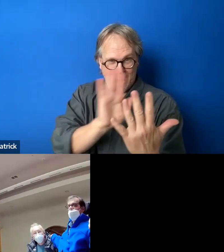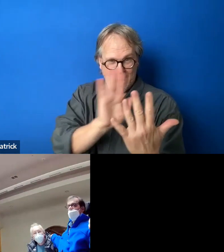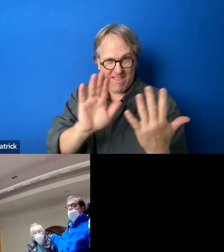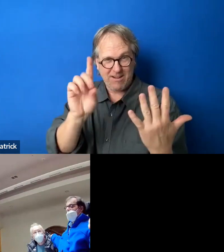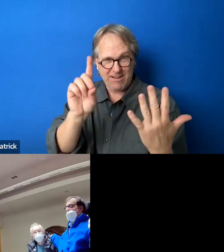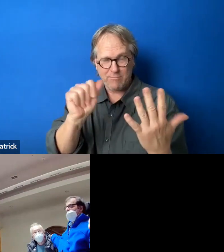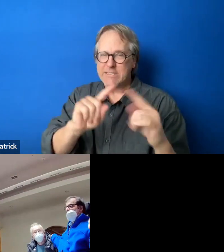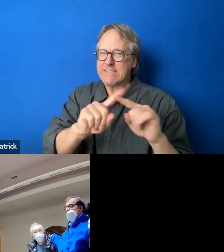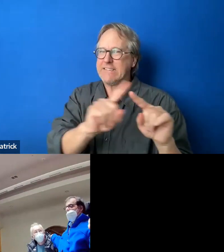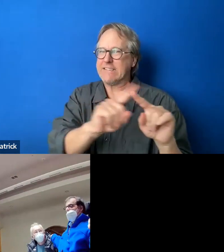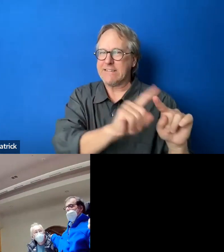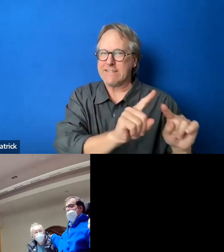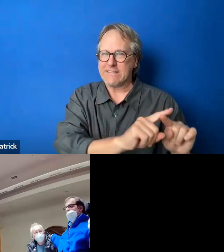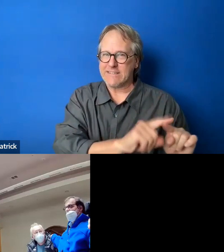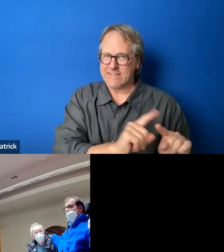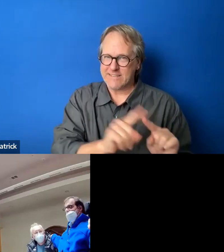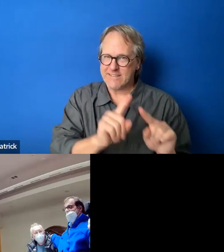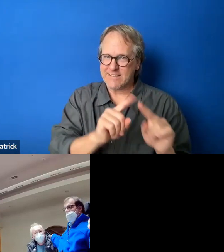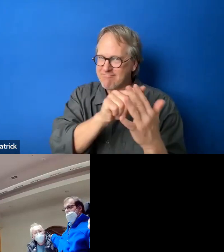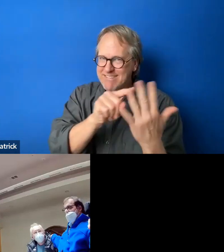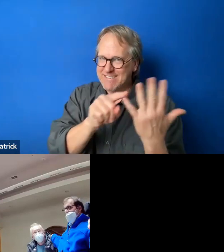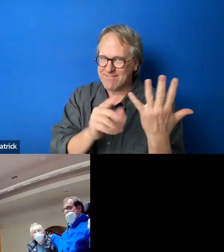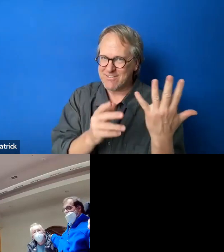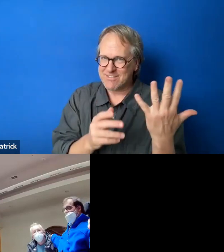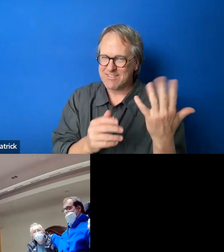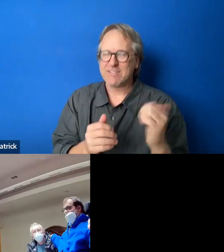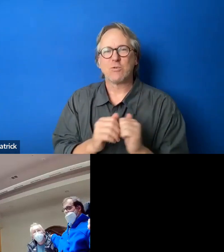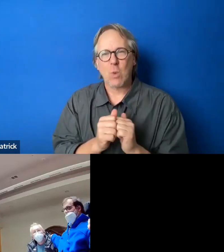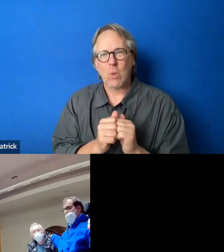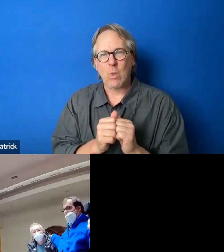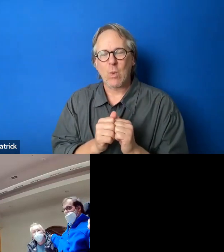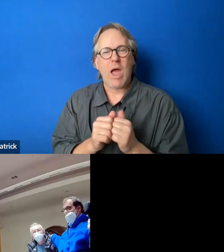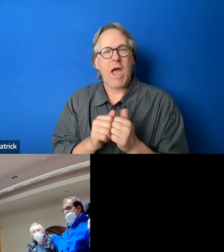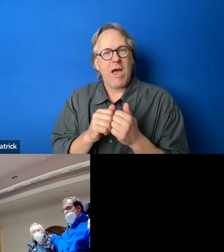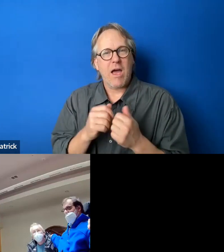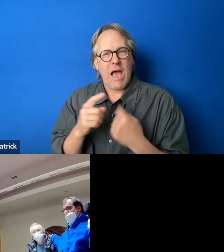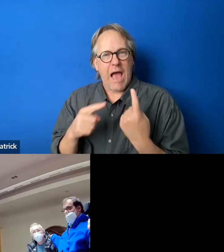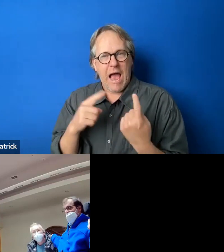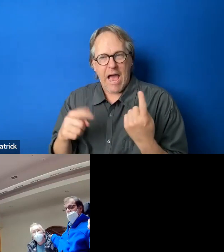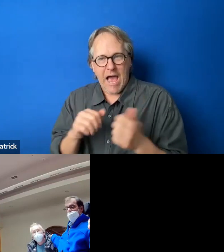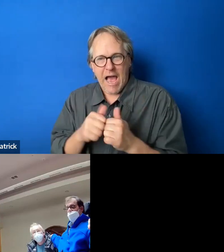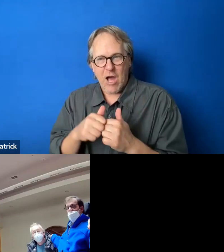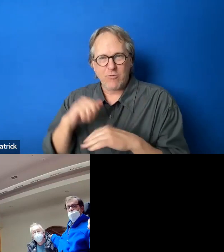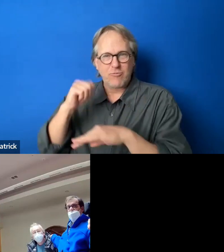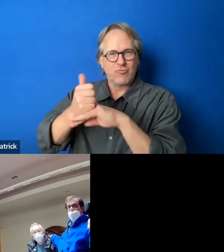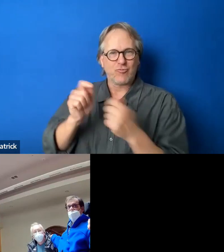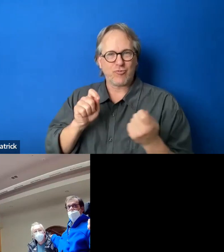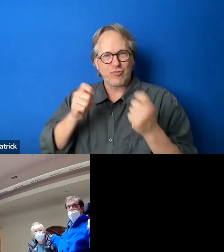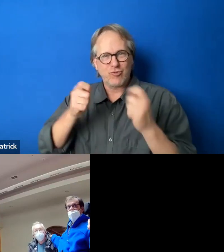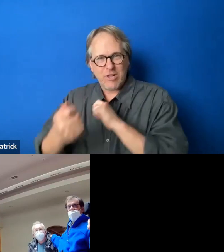what really makes the changes happen is